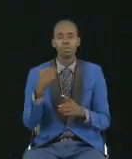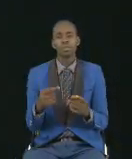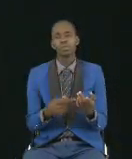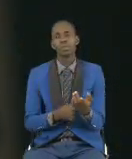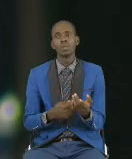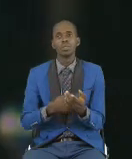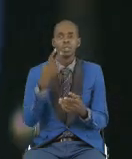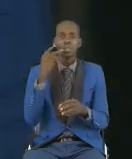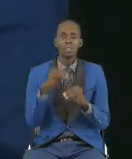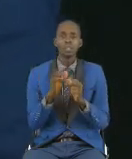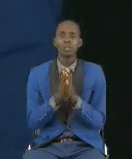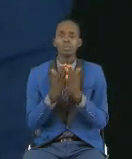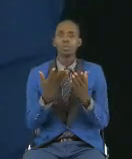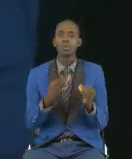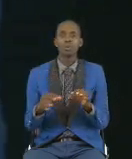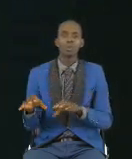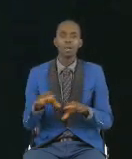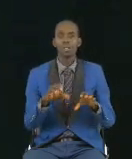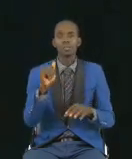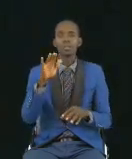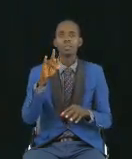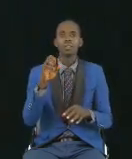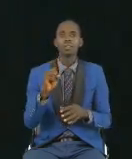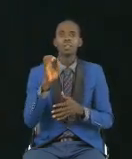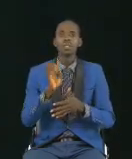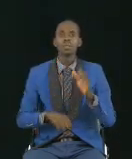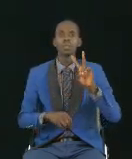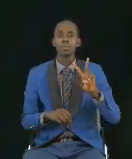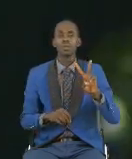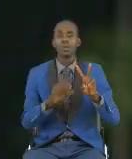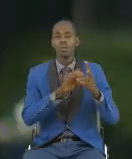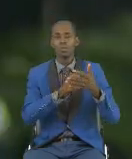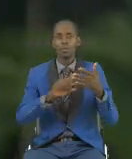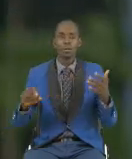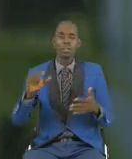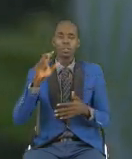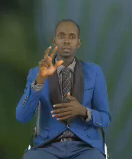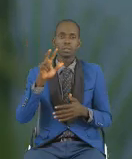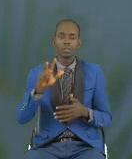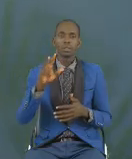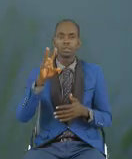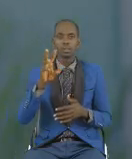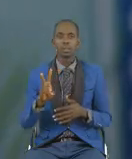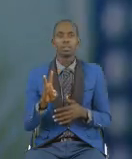Acts chapter 2, reading from verse 36. Acts chapter 2.